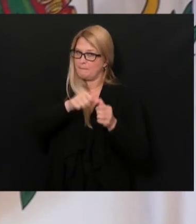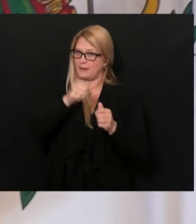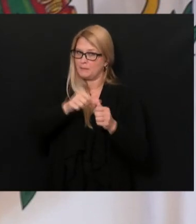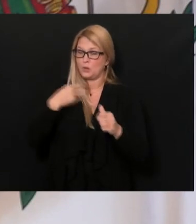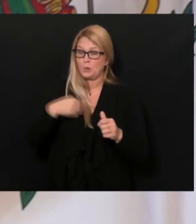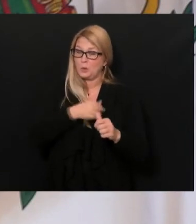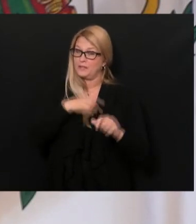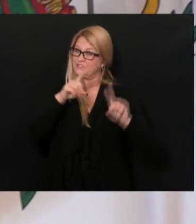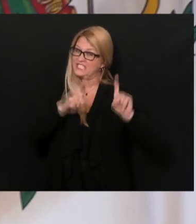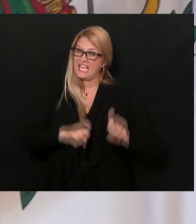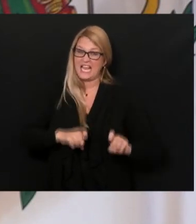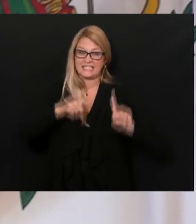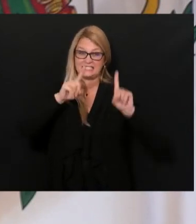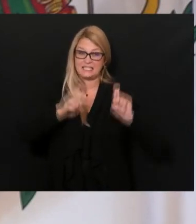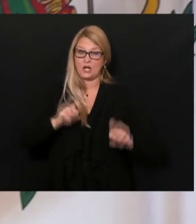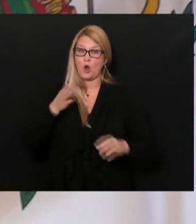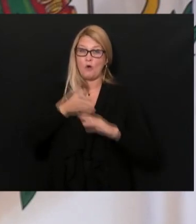tested